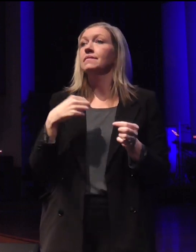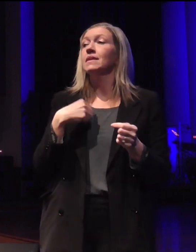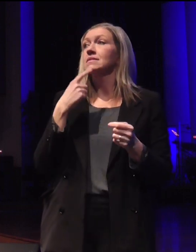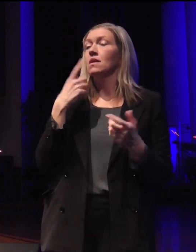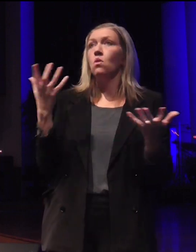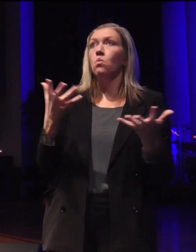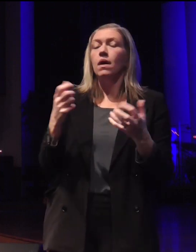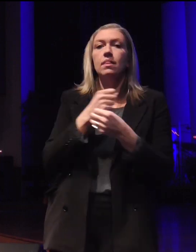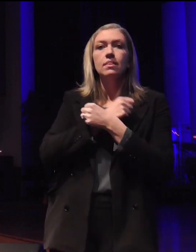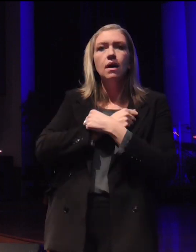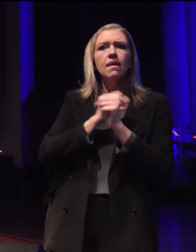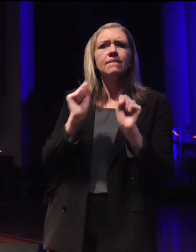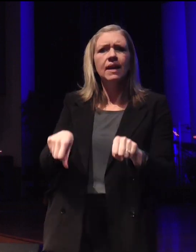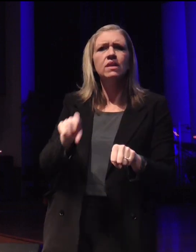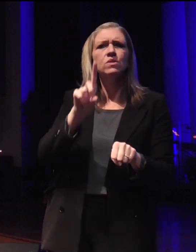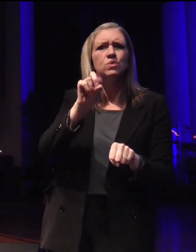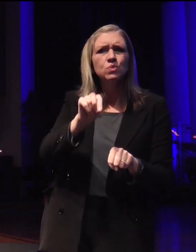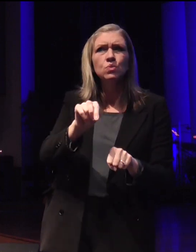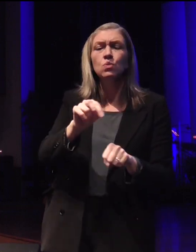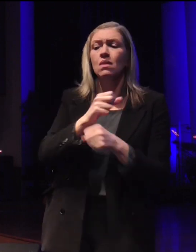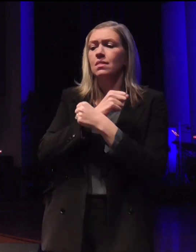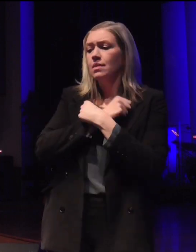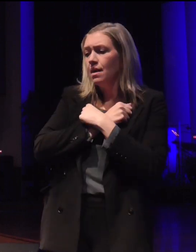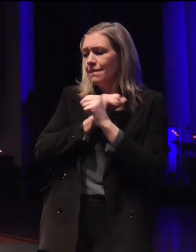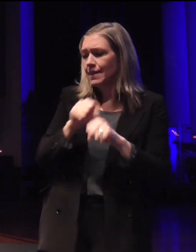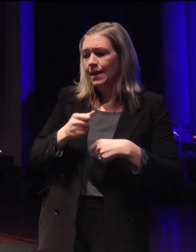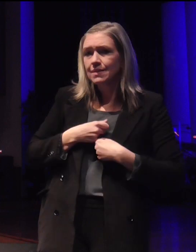do, how love can express, how